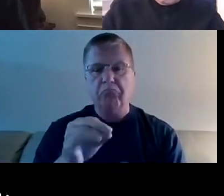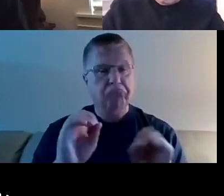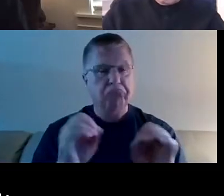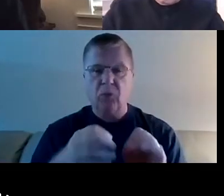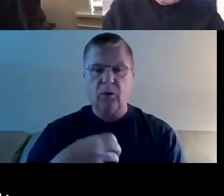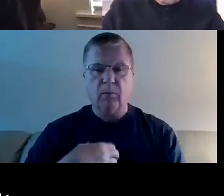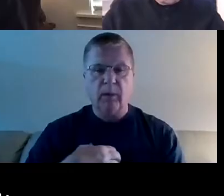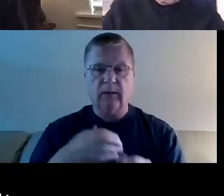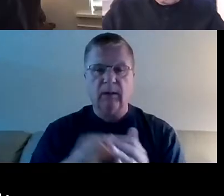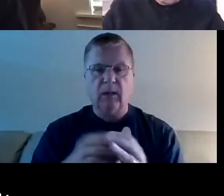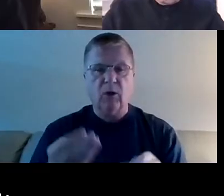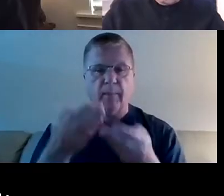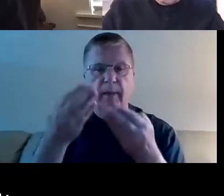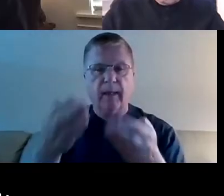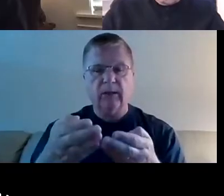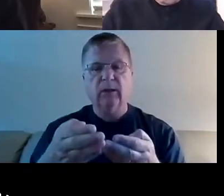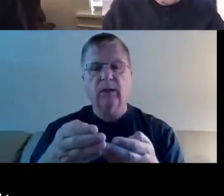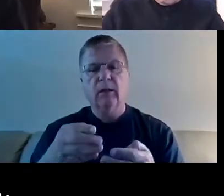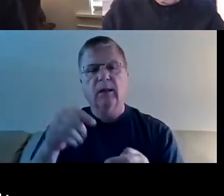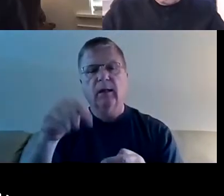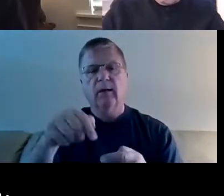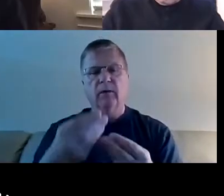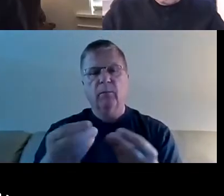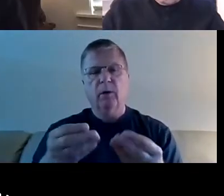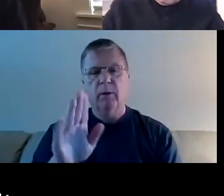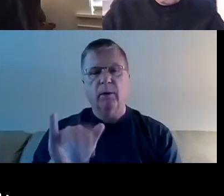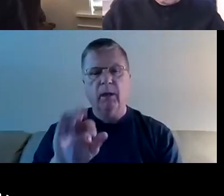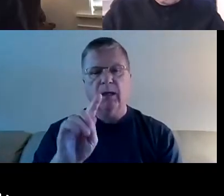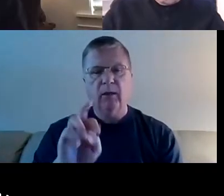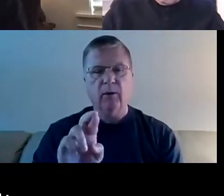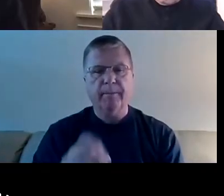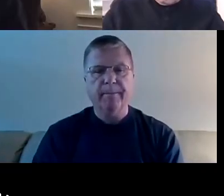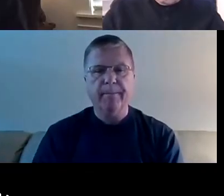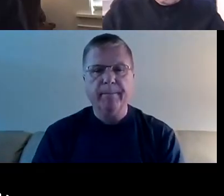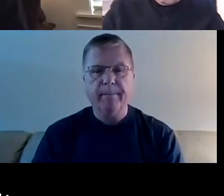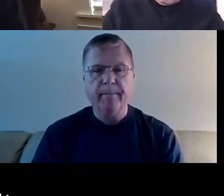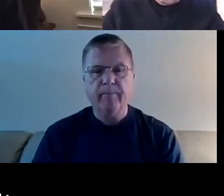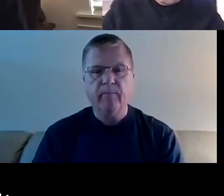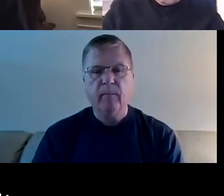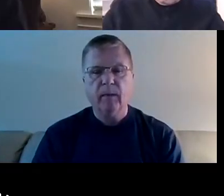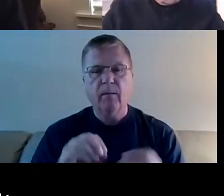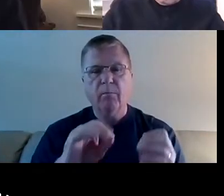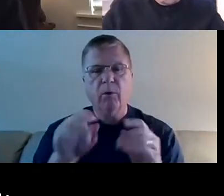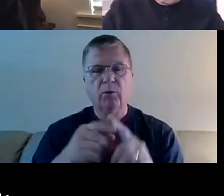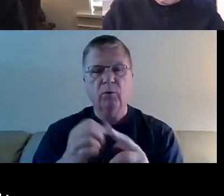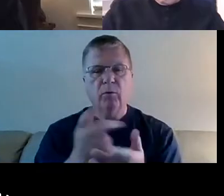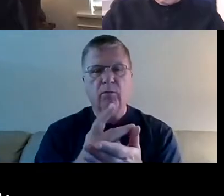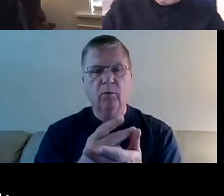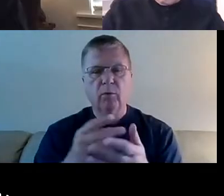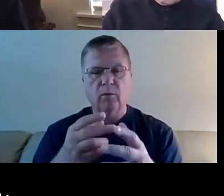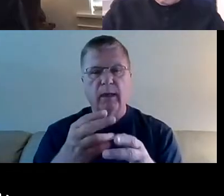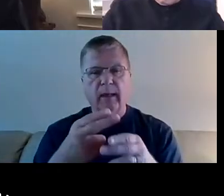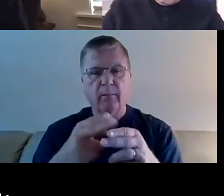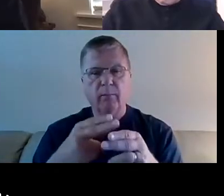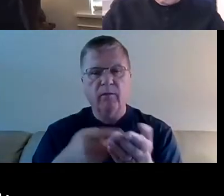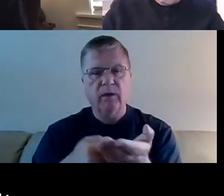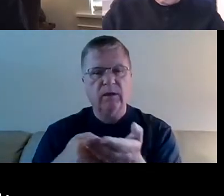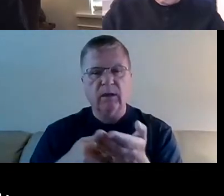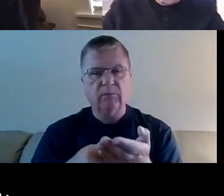structure known as the VA Facilities Chapel Building 10, located at 7180 Highland Drive in